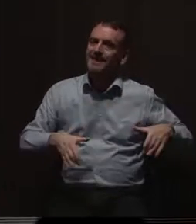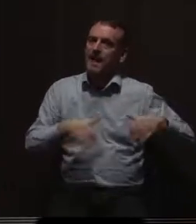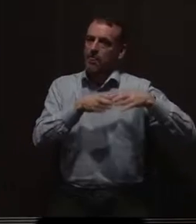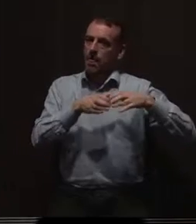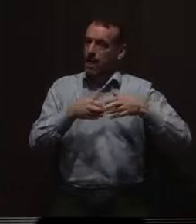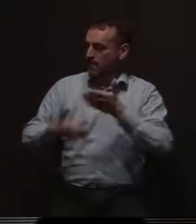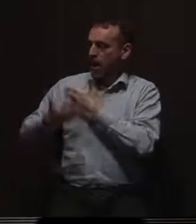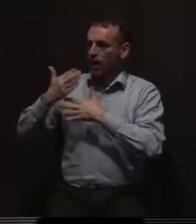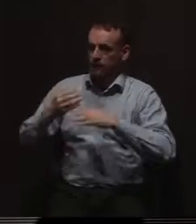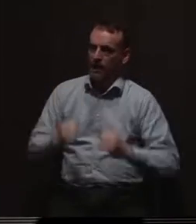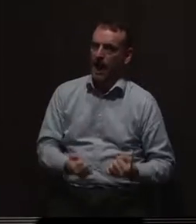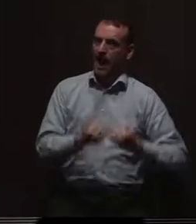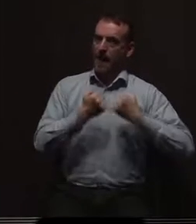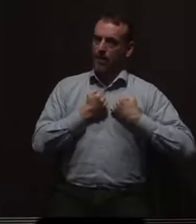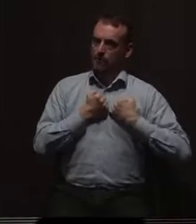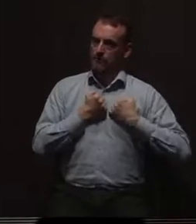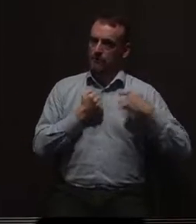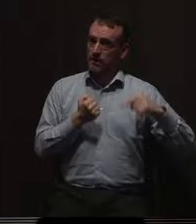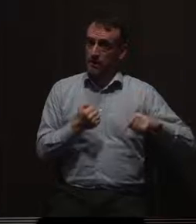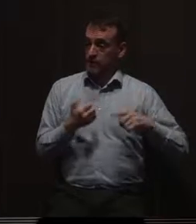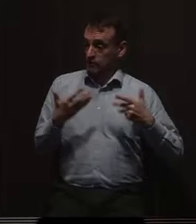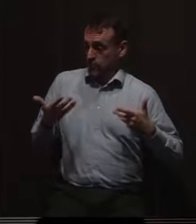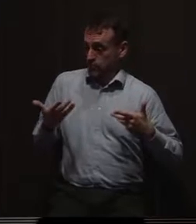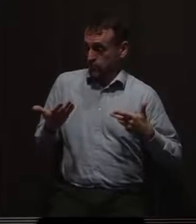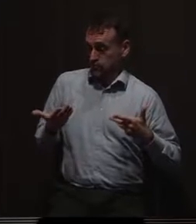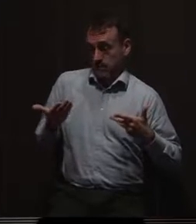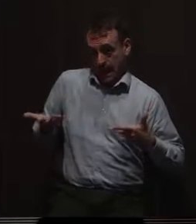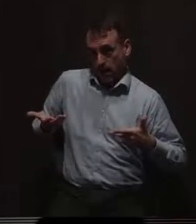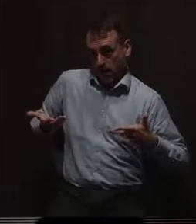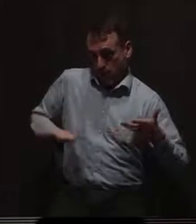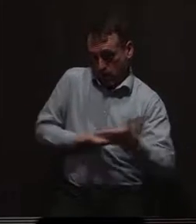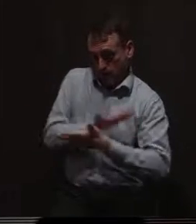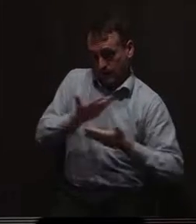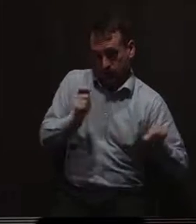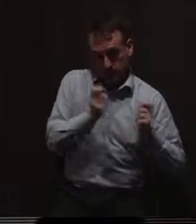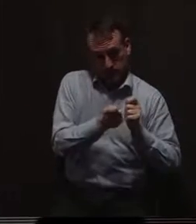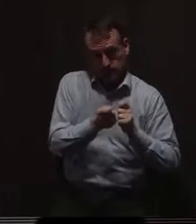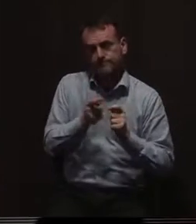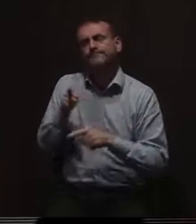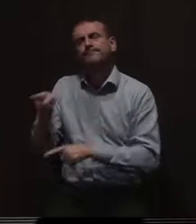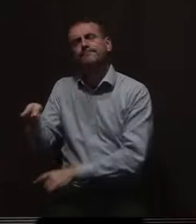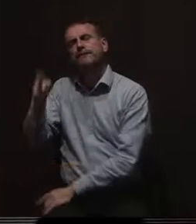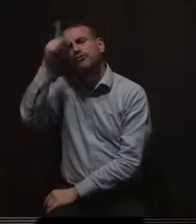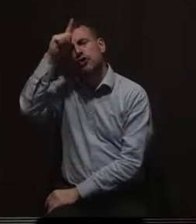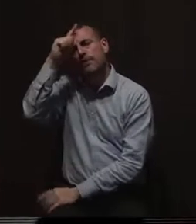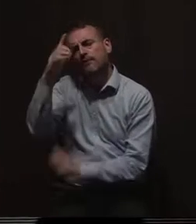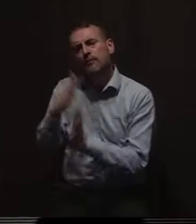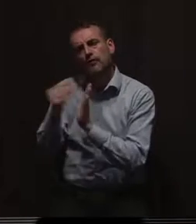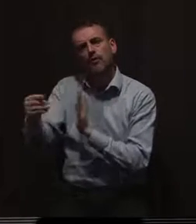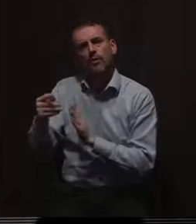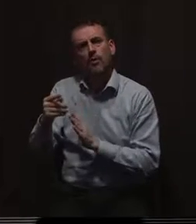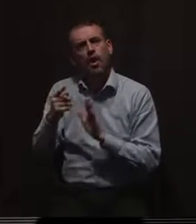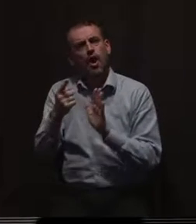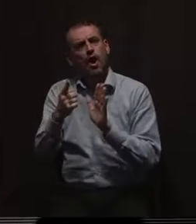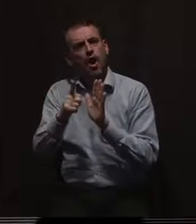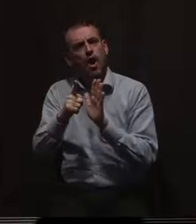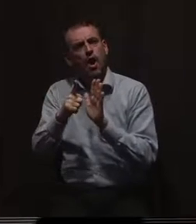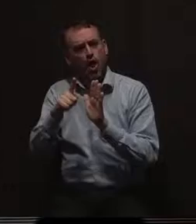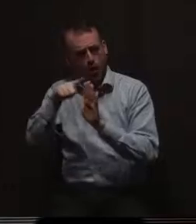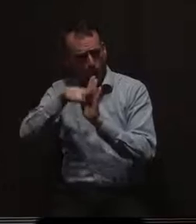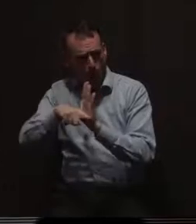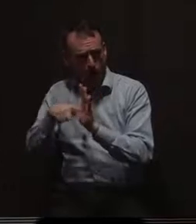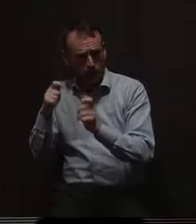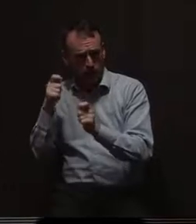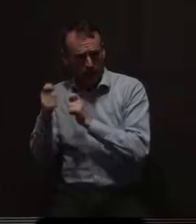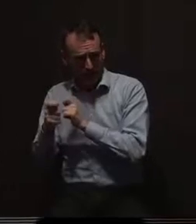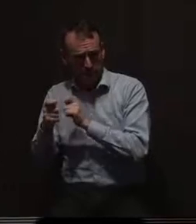So the conversation has changed. In Germany, for example, so we changed the law. So for a very long time,